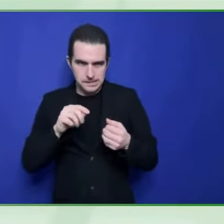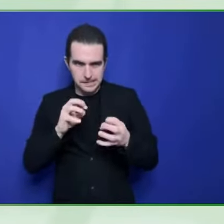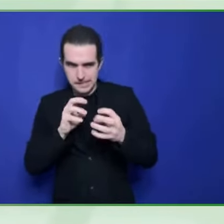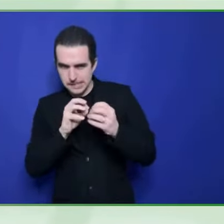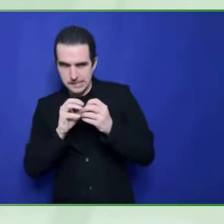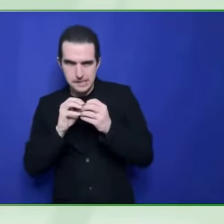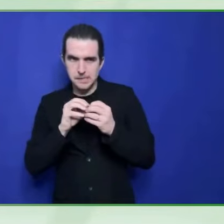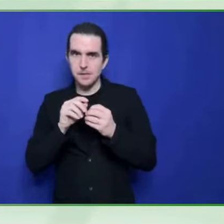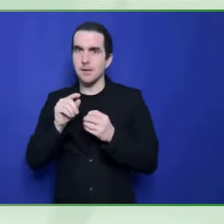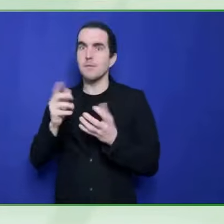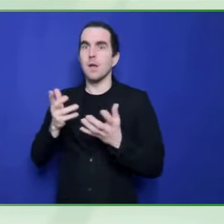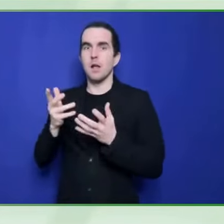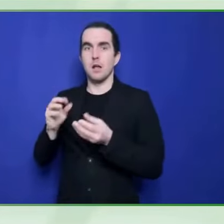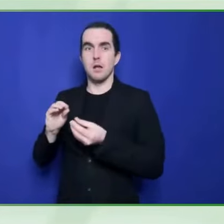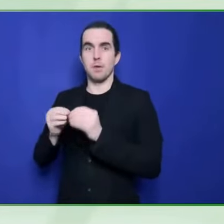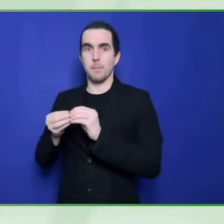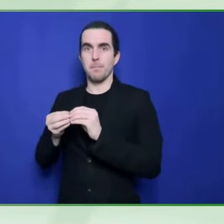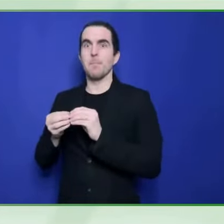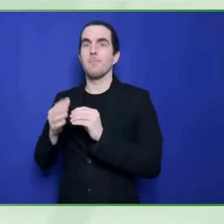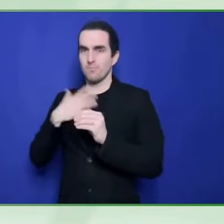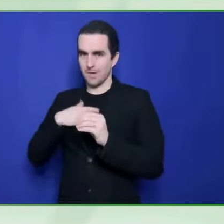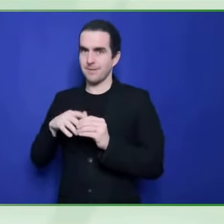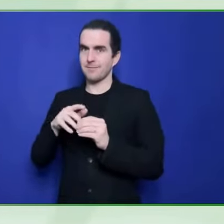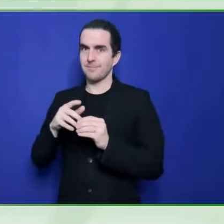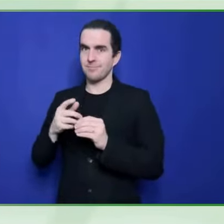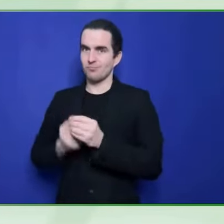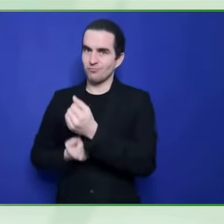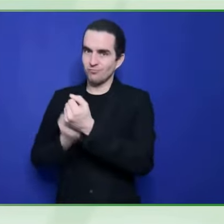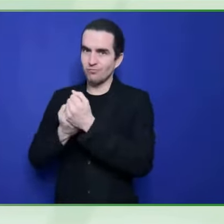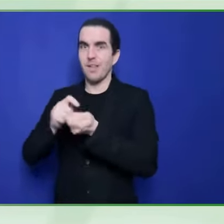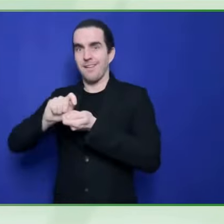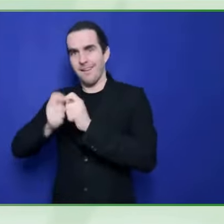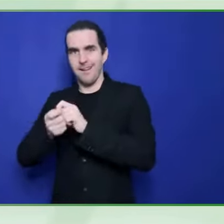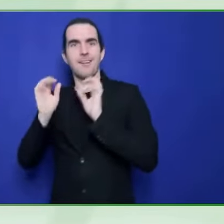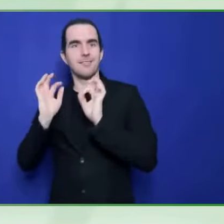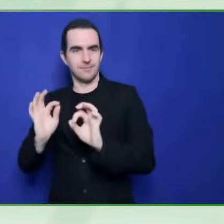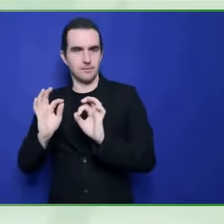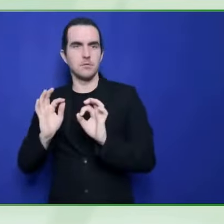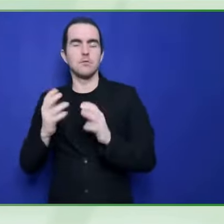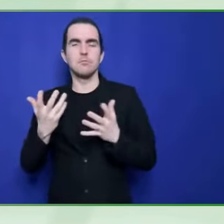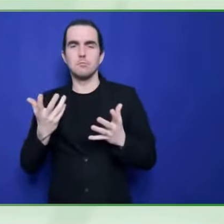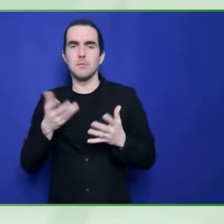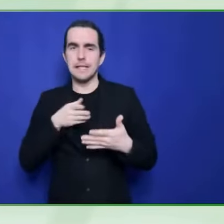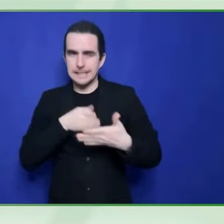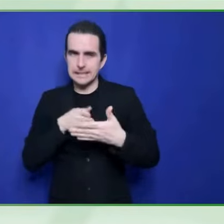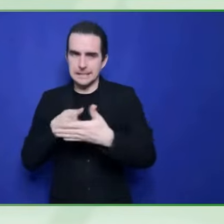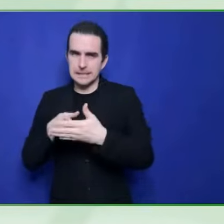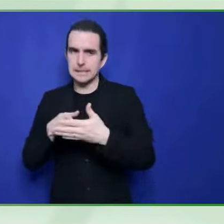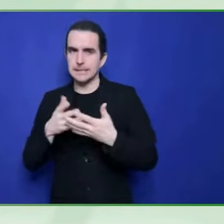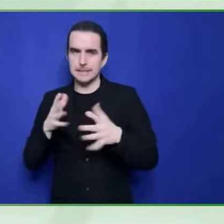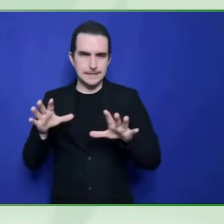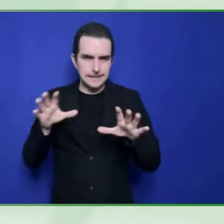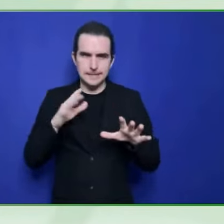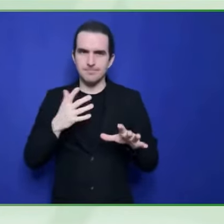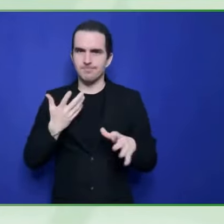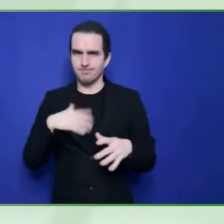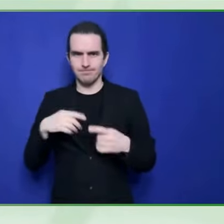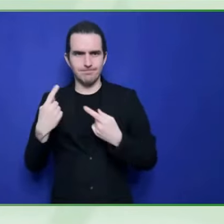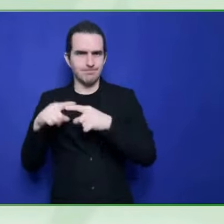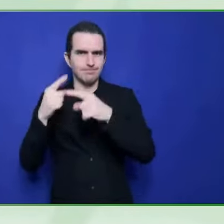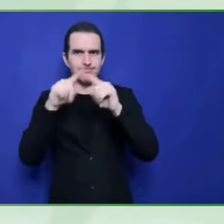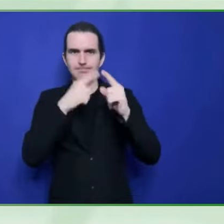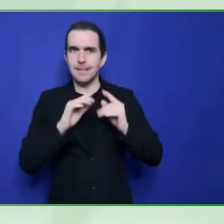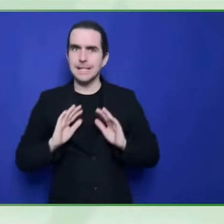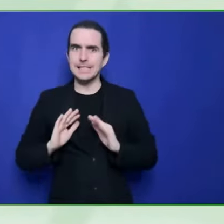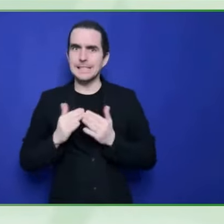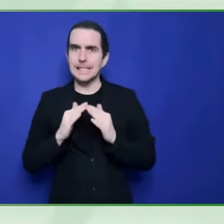specific to the locale. For example, working in Seattle, it was really clear that elevation changes were really important. So part